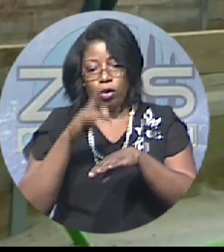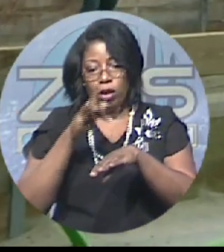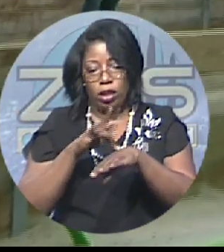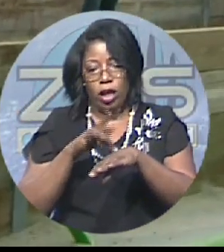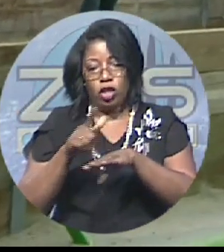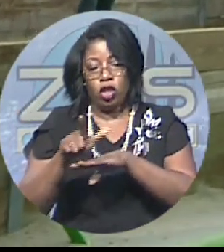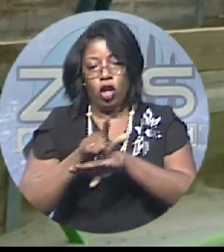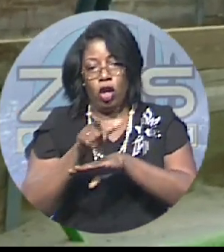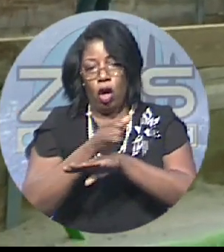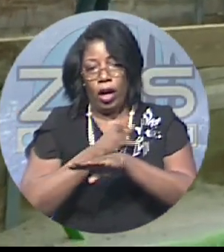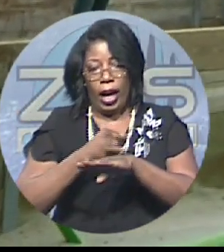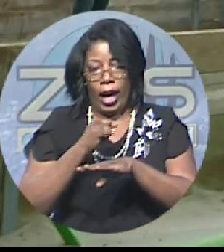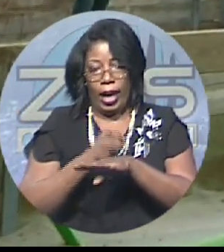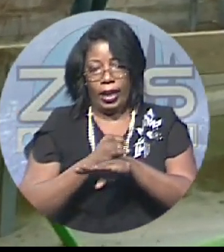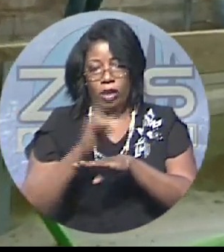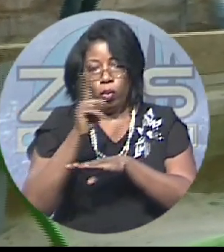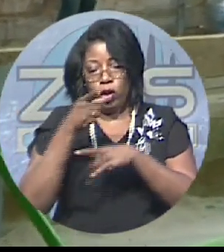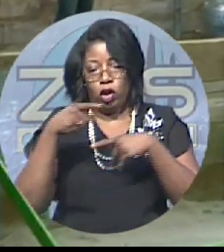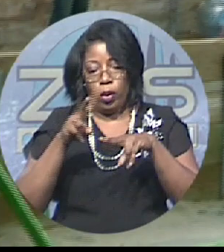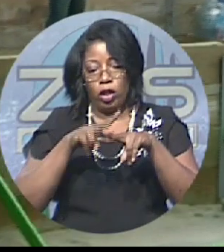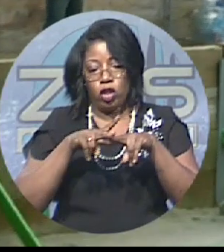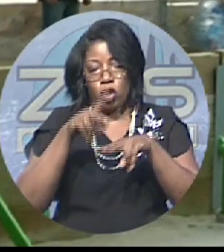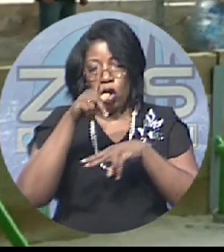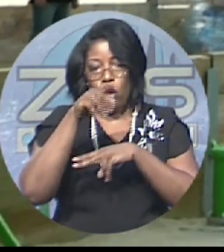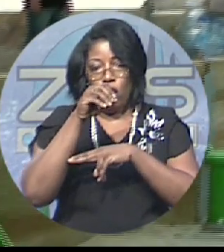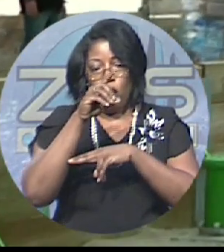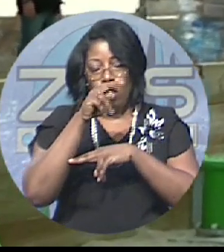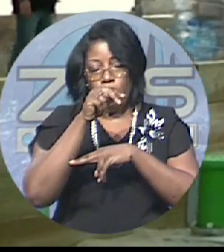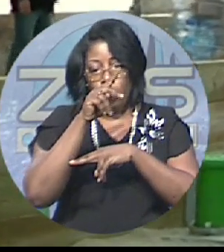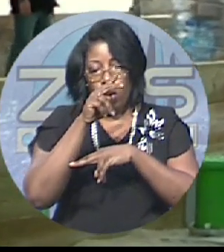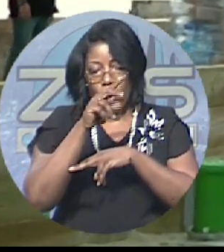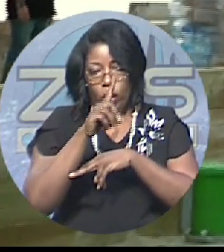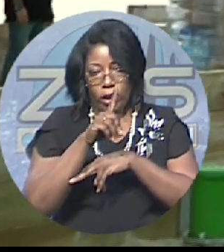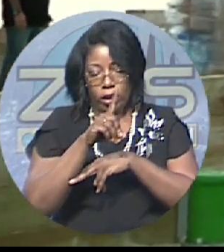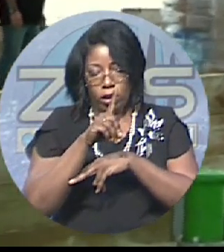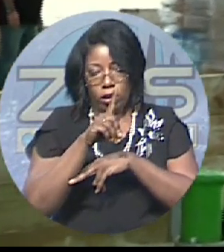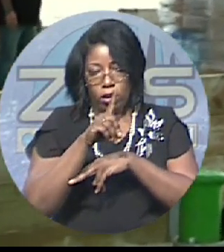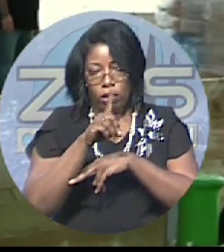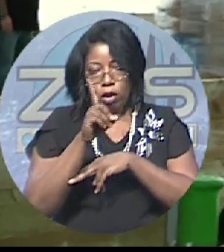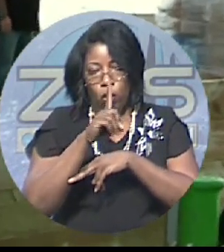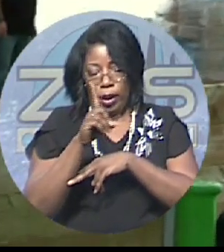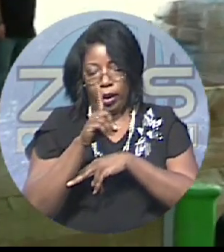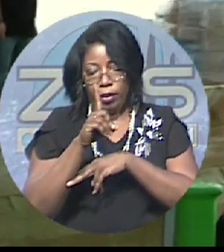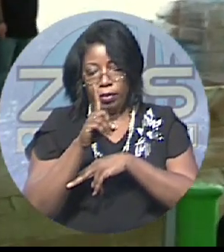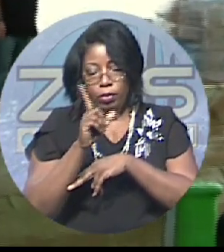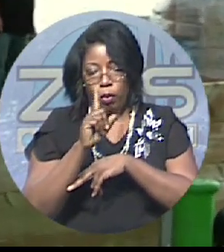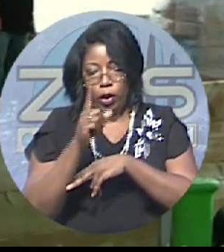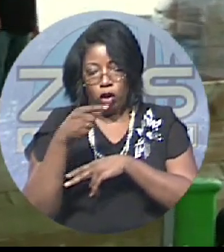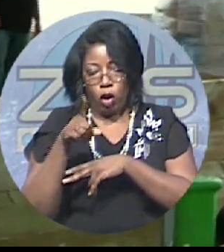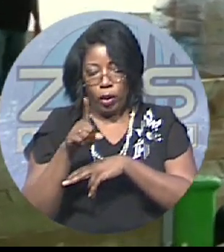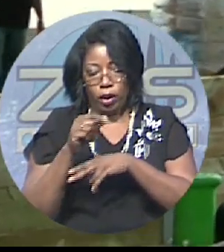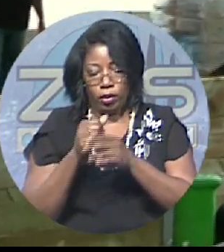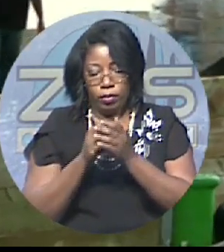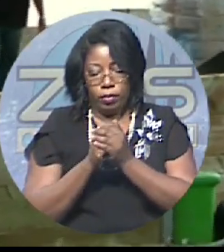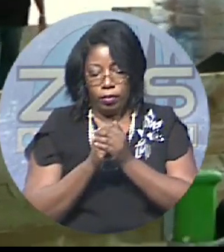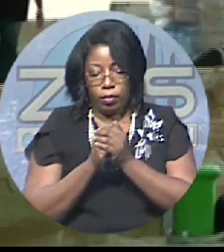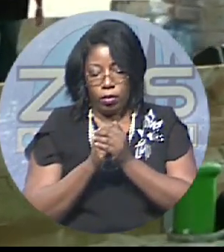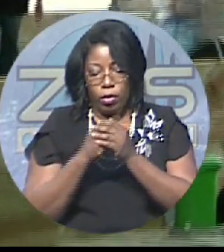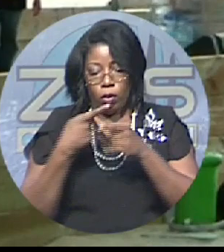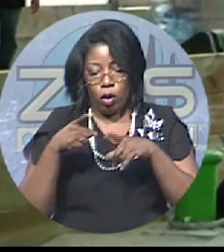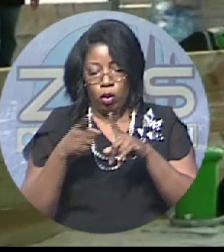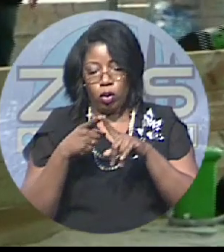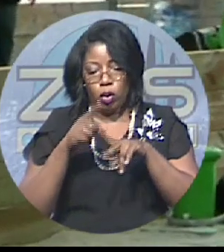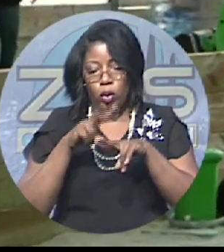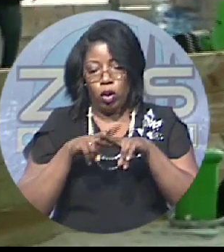will be what time and where do you go? You going to Salt Pond or you going to Sims Dock or you try going to Clarenceton? No, I'm going to Salt